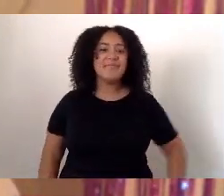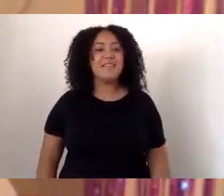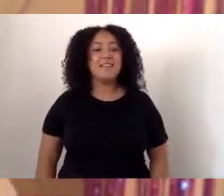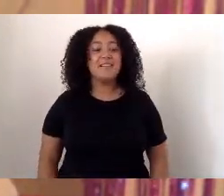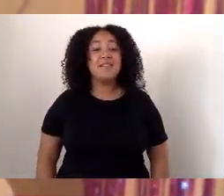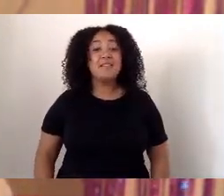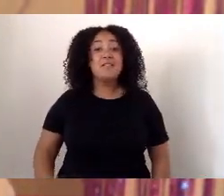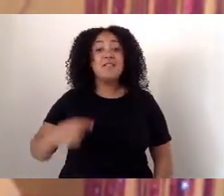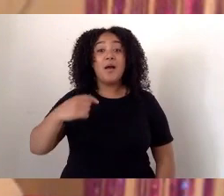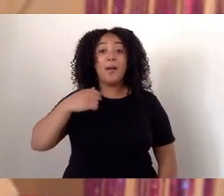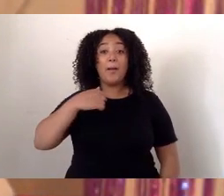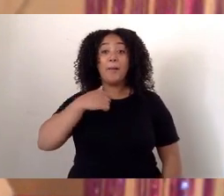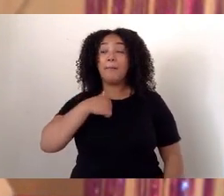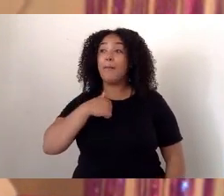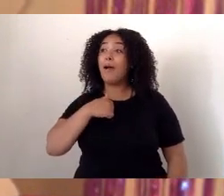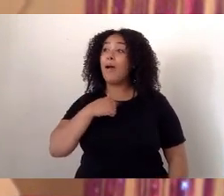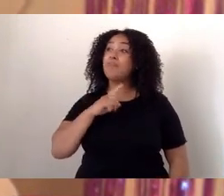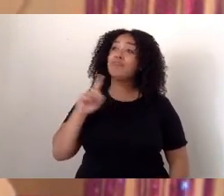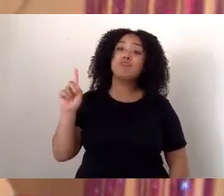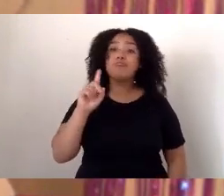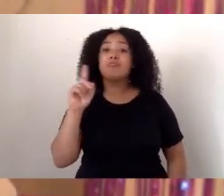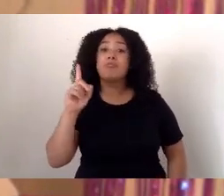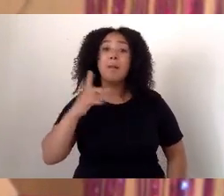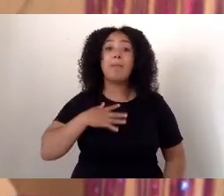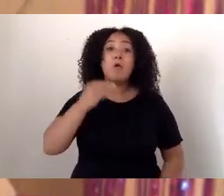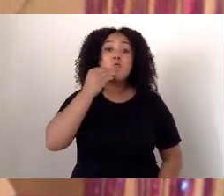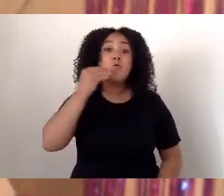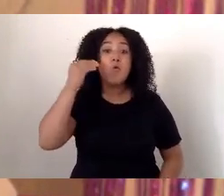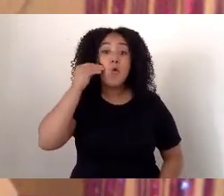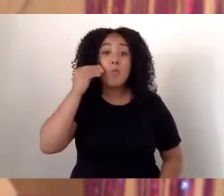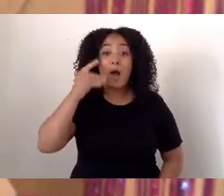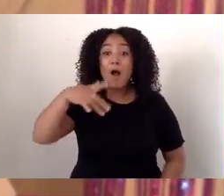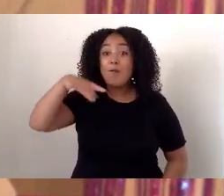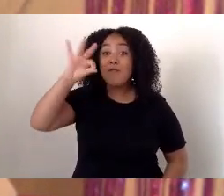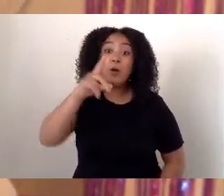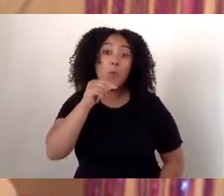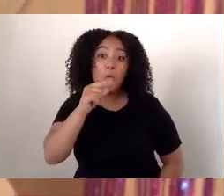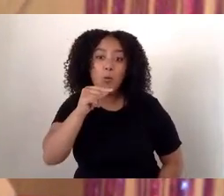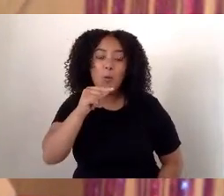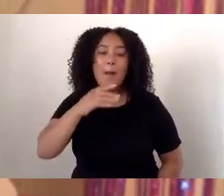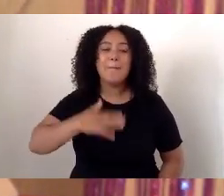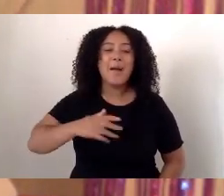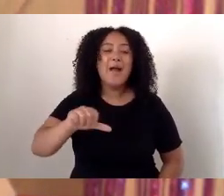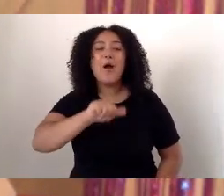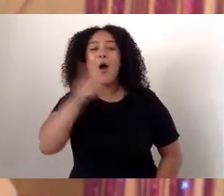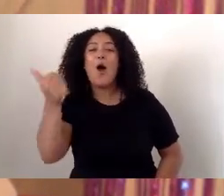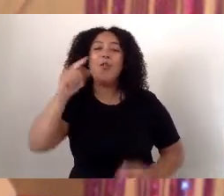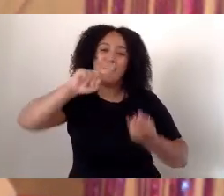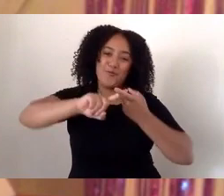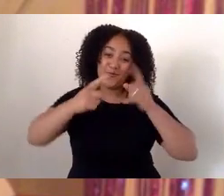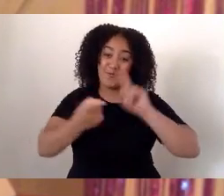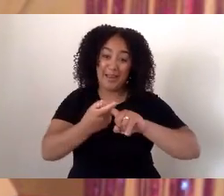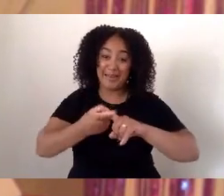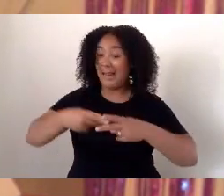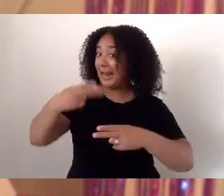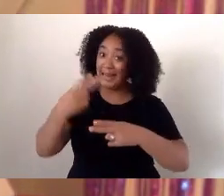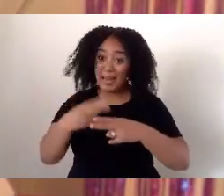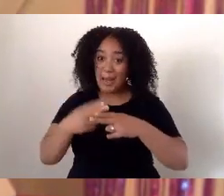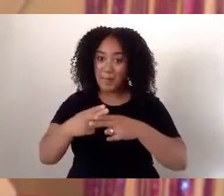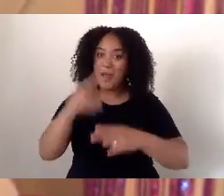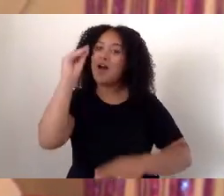was running around the house, I found one of my other friends. Their name's Flower, and they were slithering around, and I think that they want to join in the